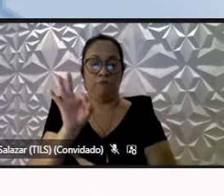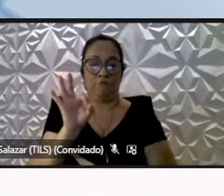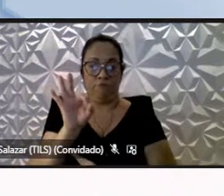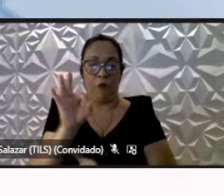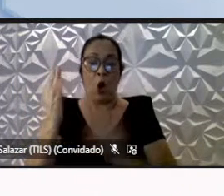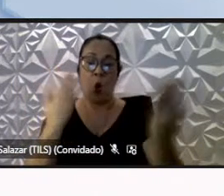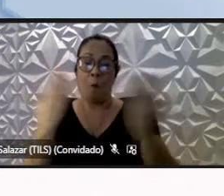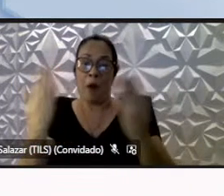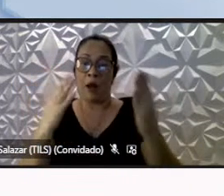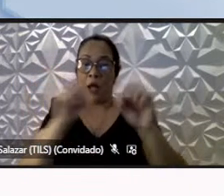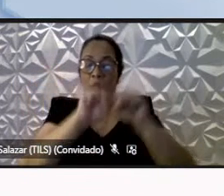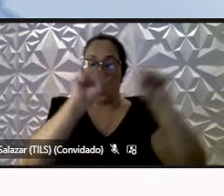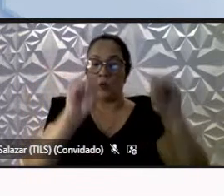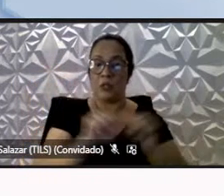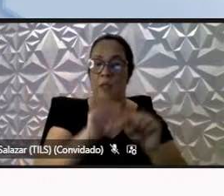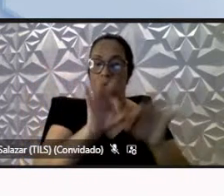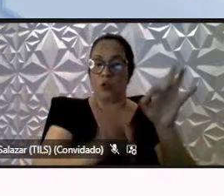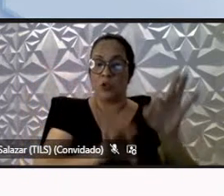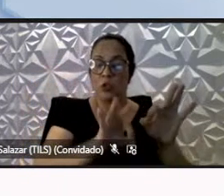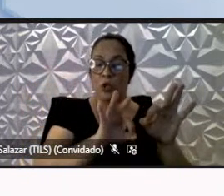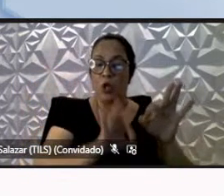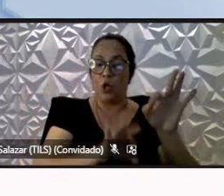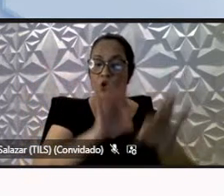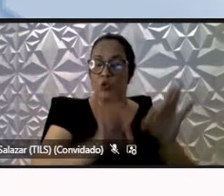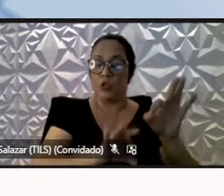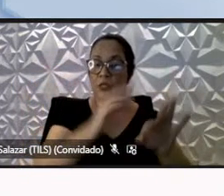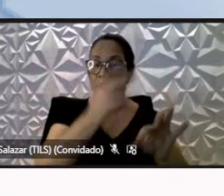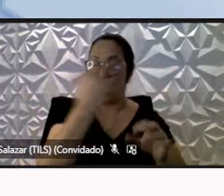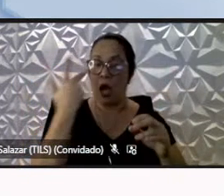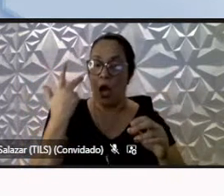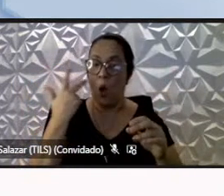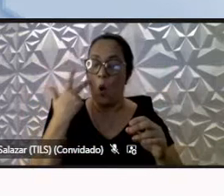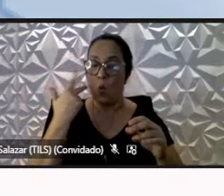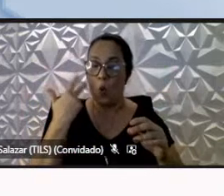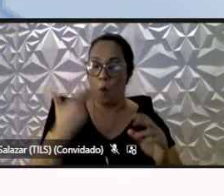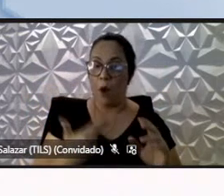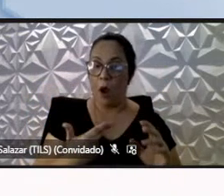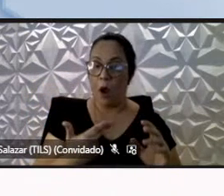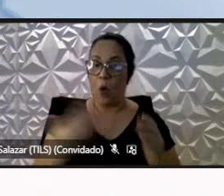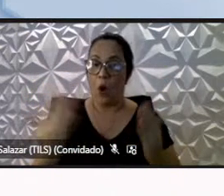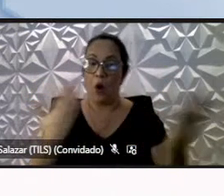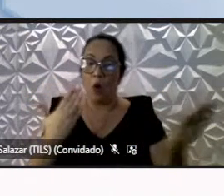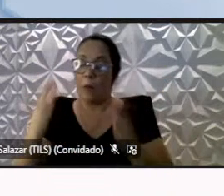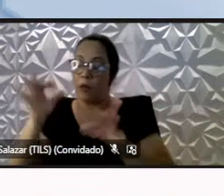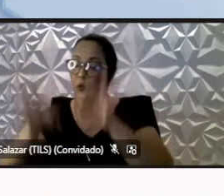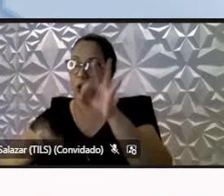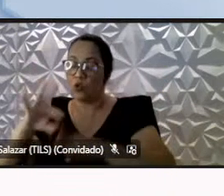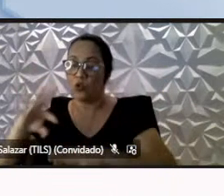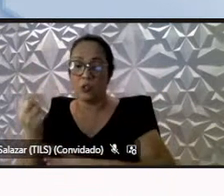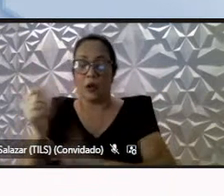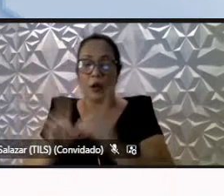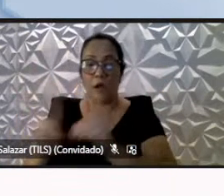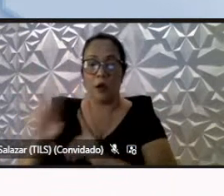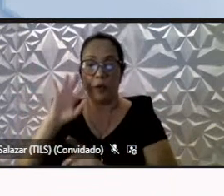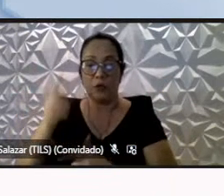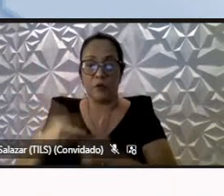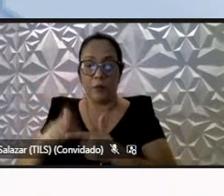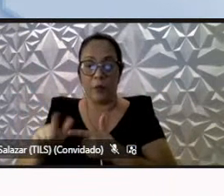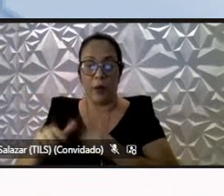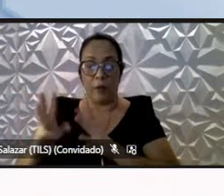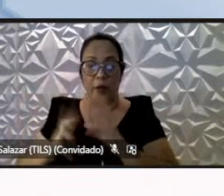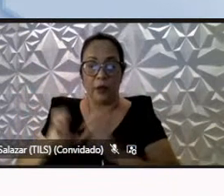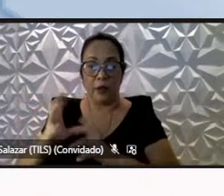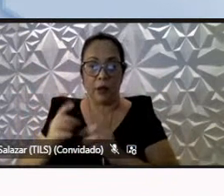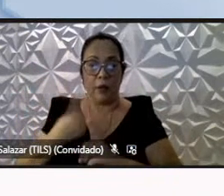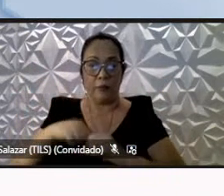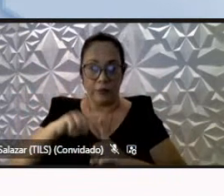tradicional. And about 40% better reoffending rates than